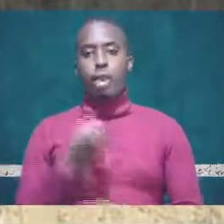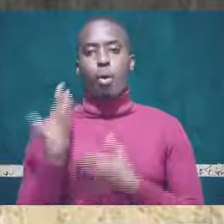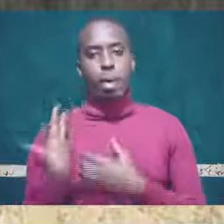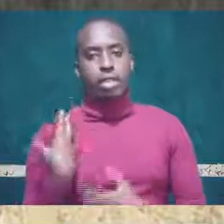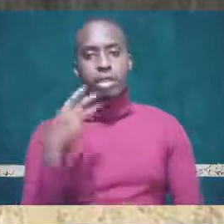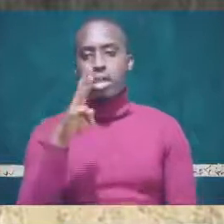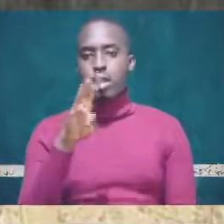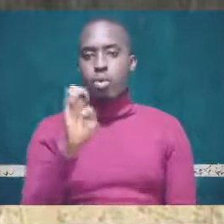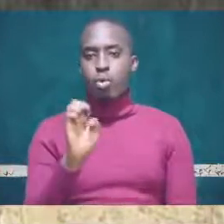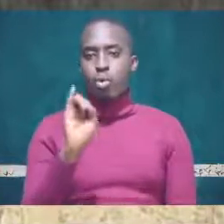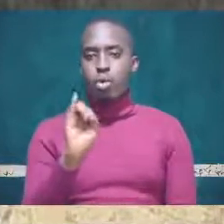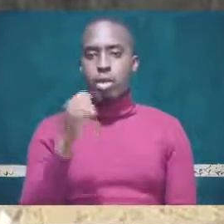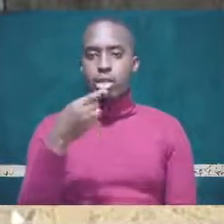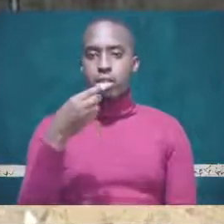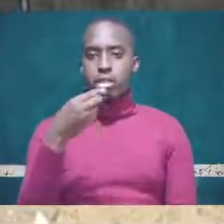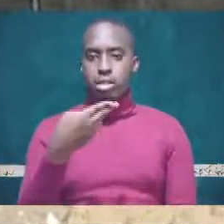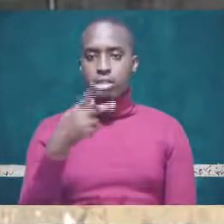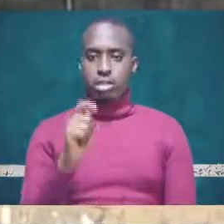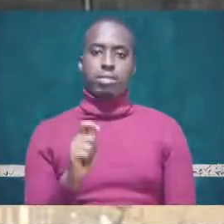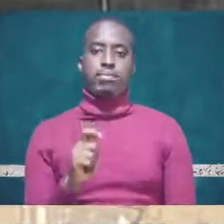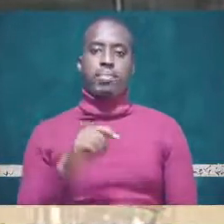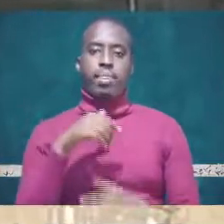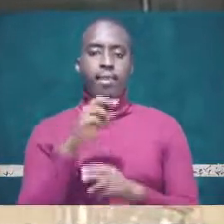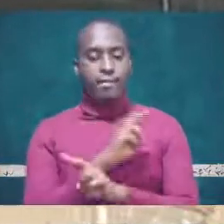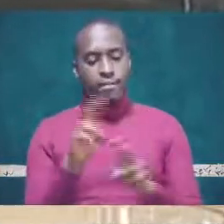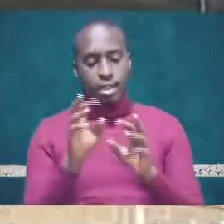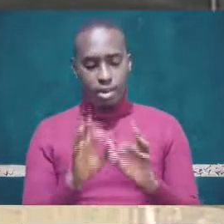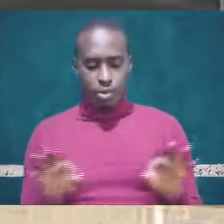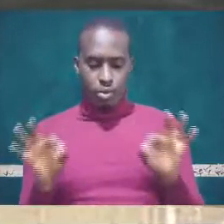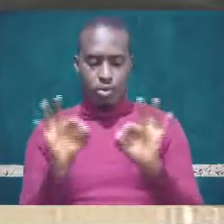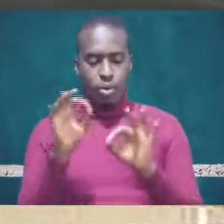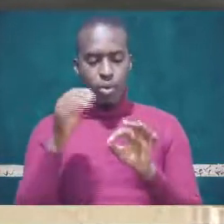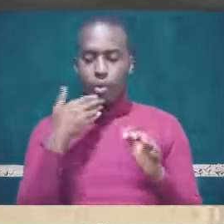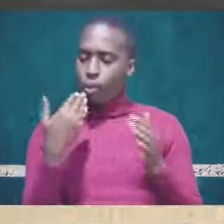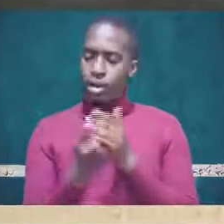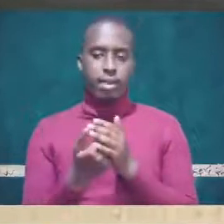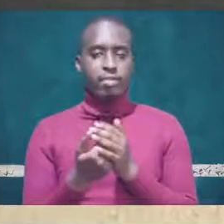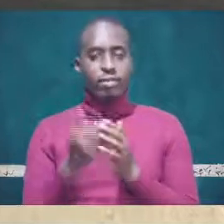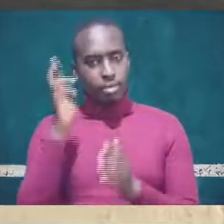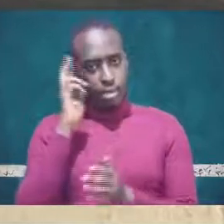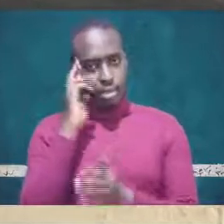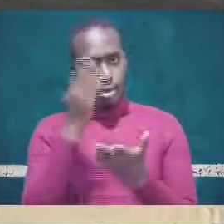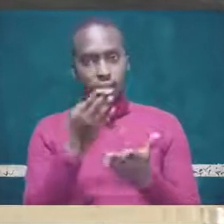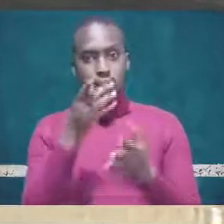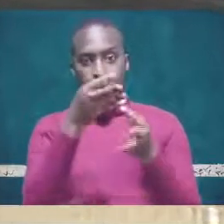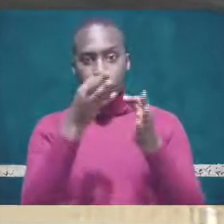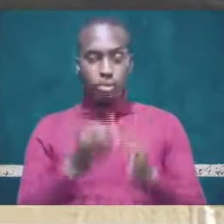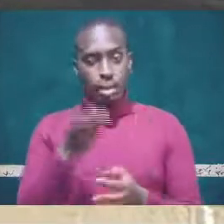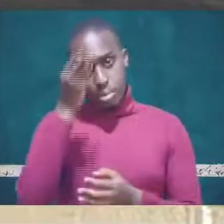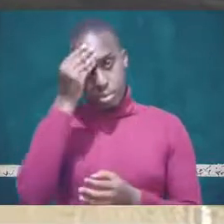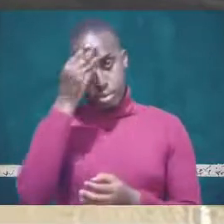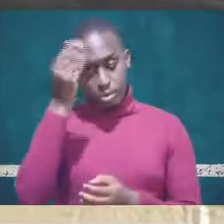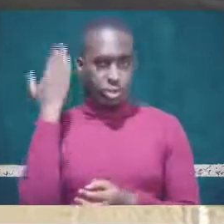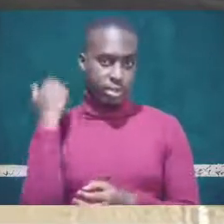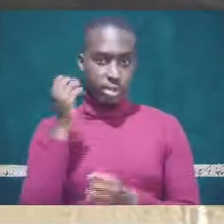weight. So a very wonderful way of remembering that. So that's what we looked at last time, if you see on